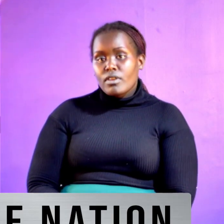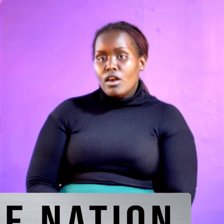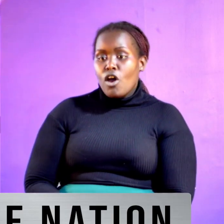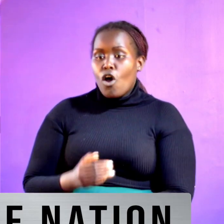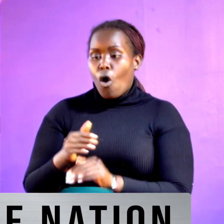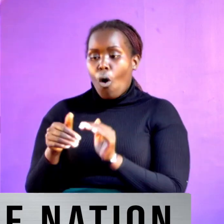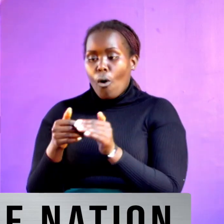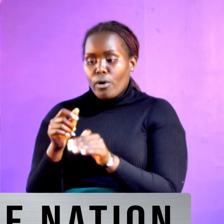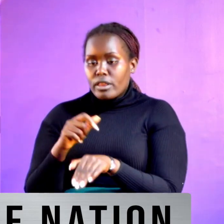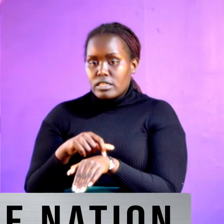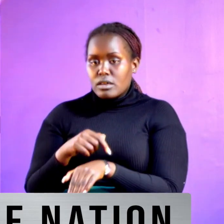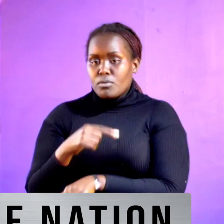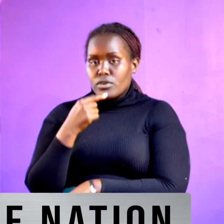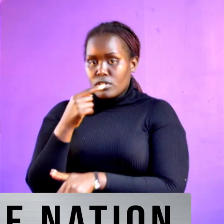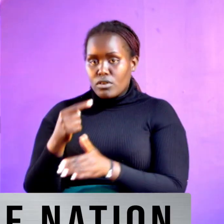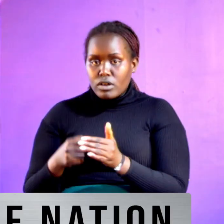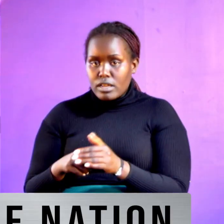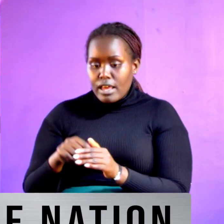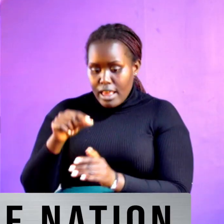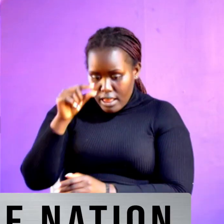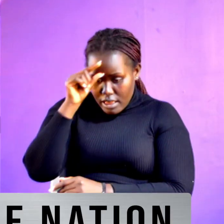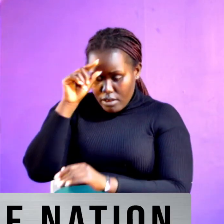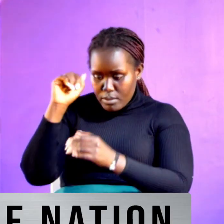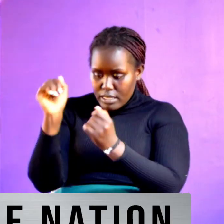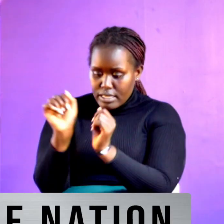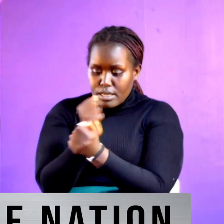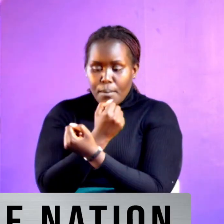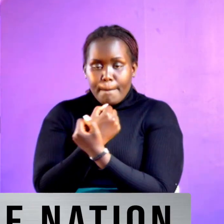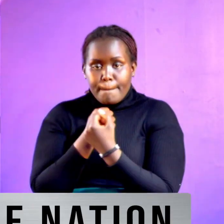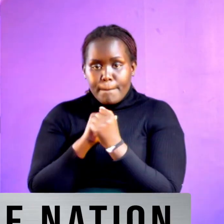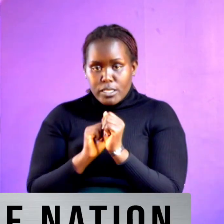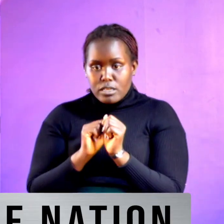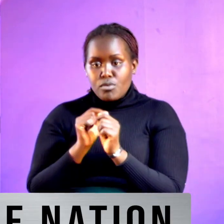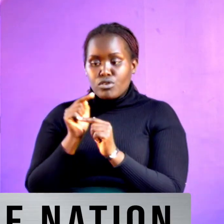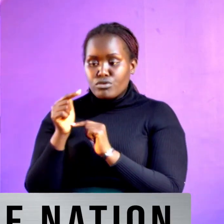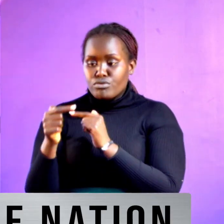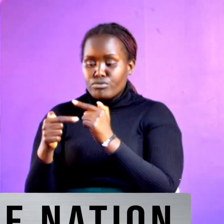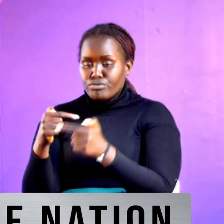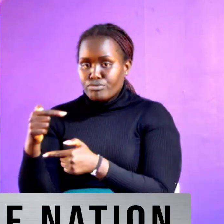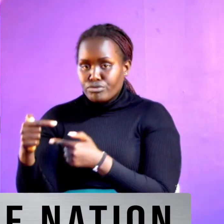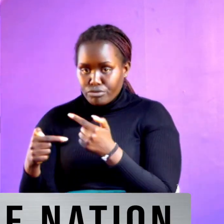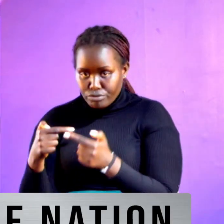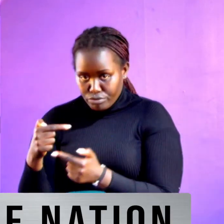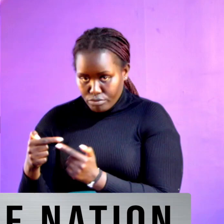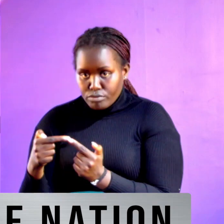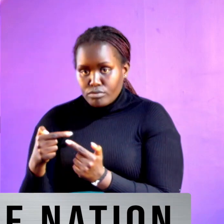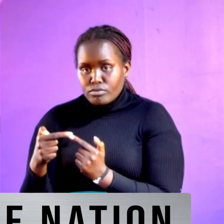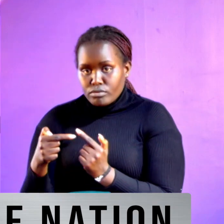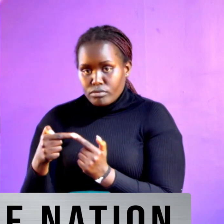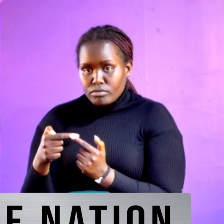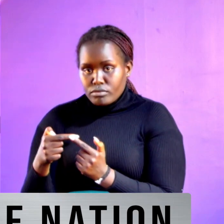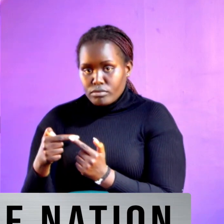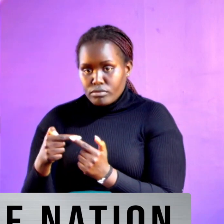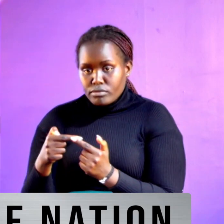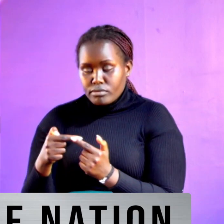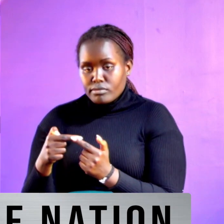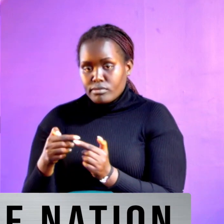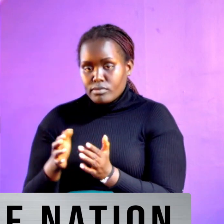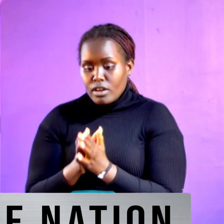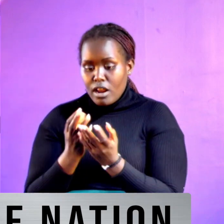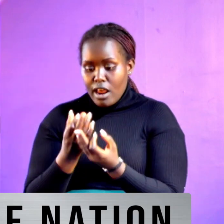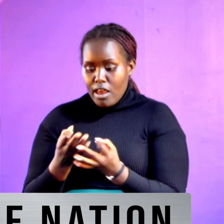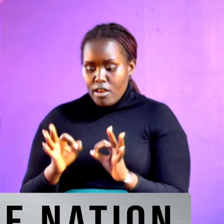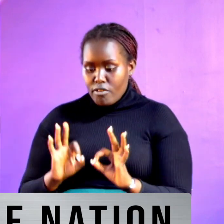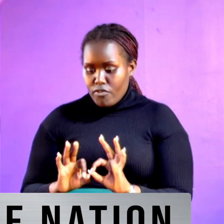that the government cannot, it cannot sustain. It cannot sustain. It cannot sustain free